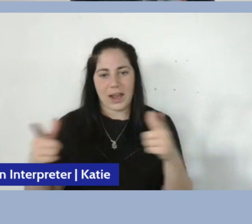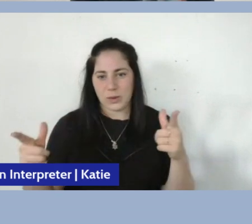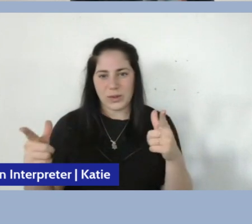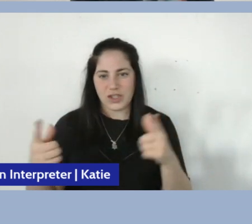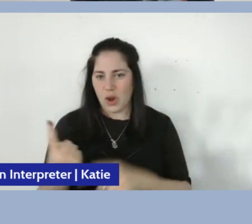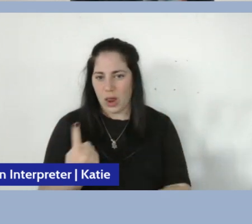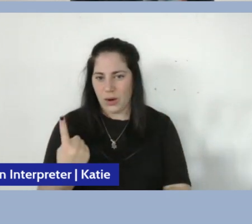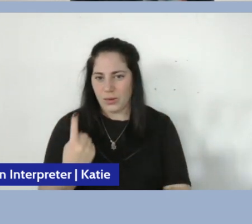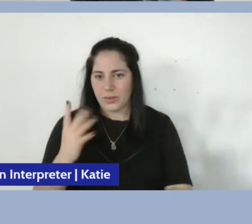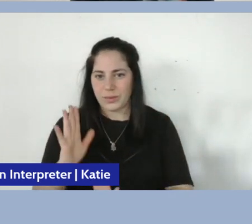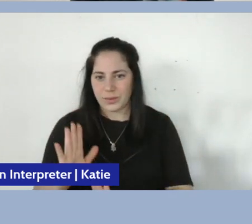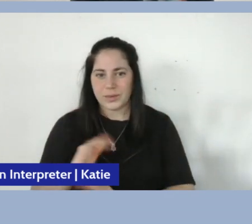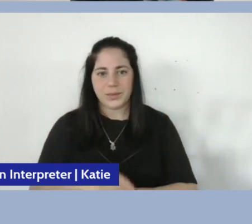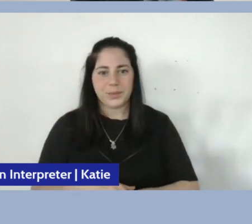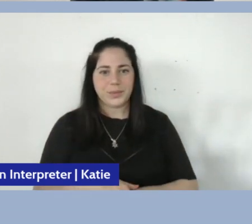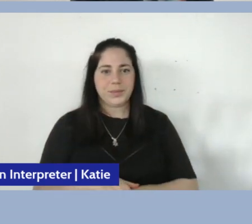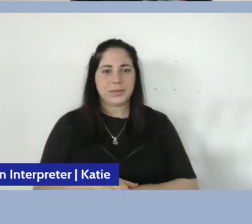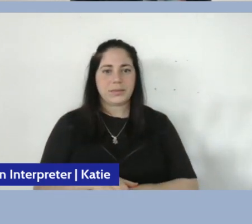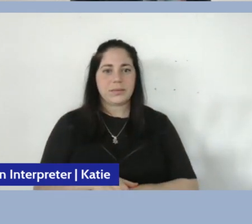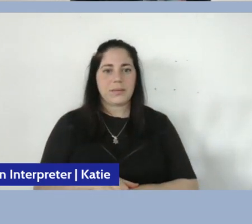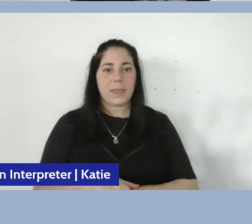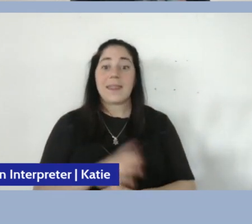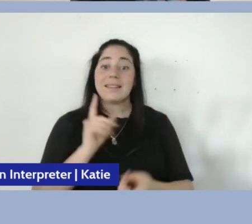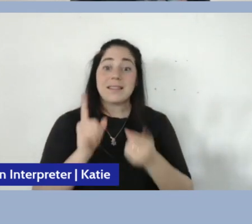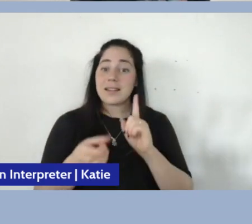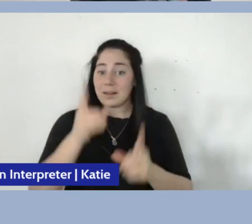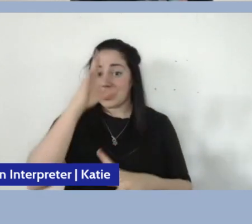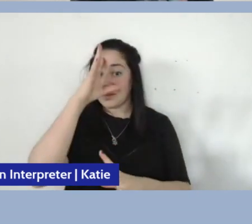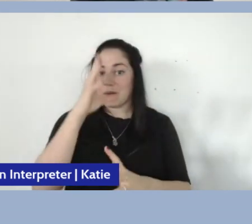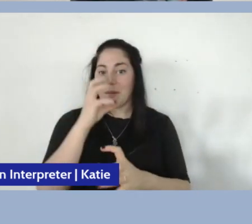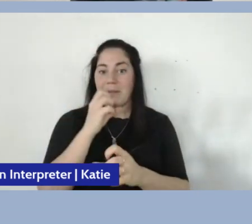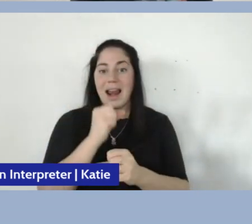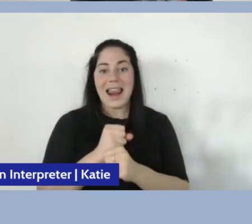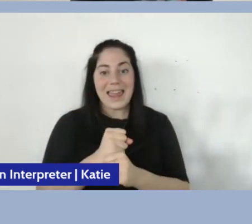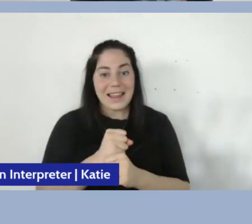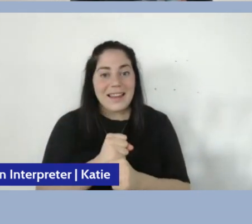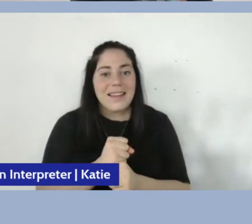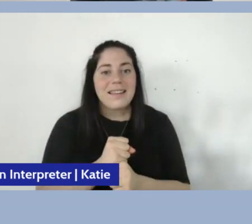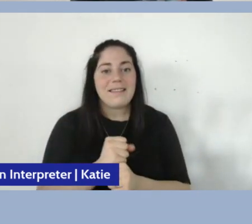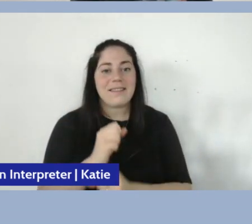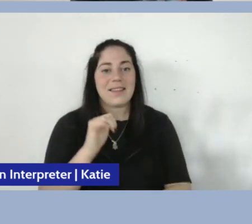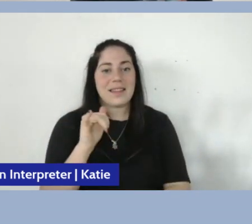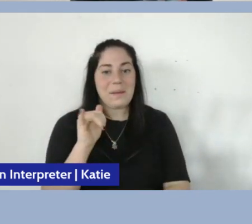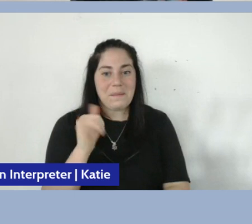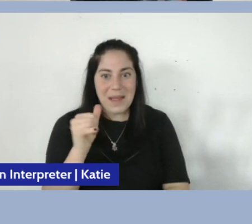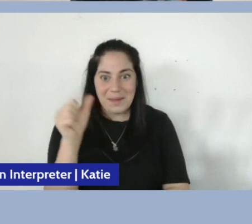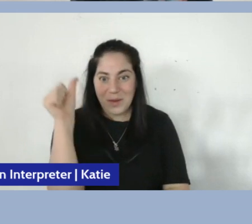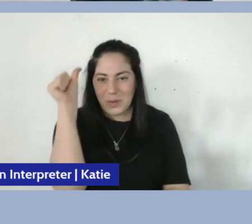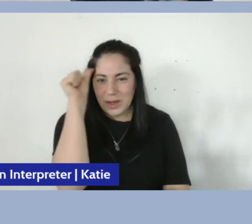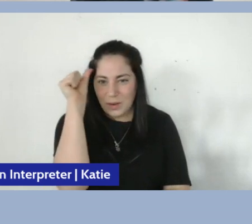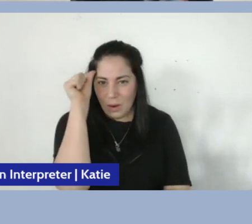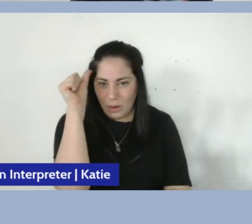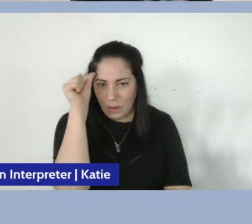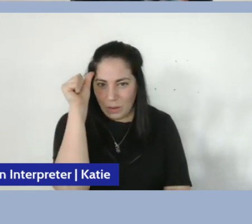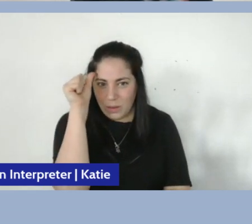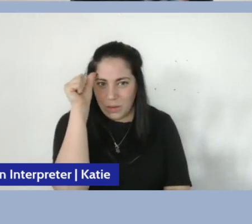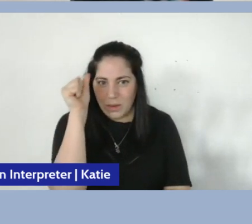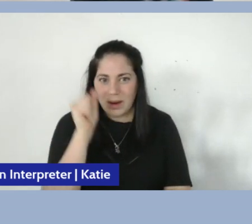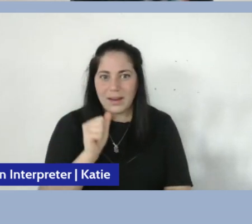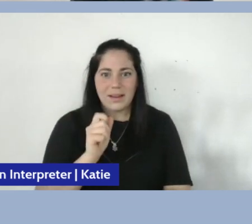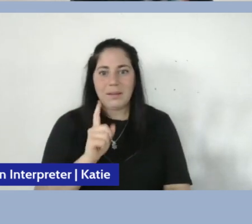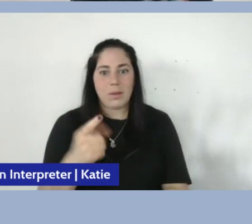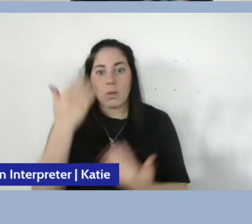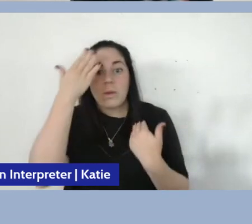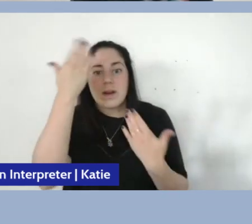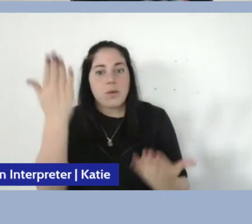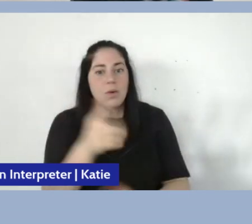Sometimes, we believe that we may know, but we don't know the patient.